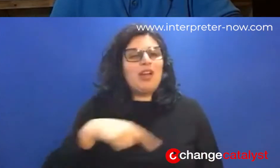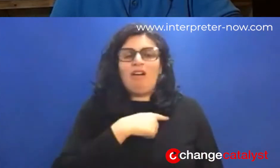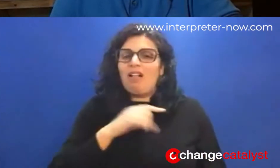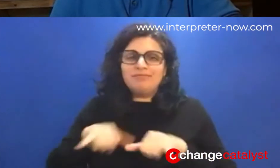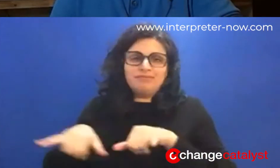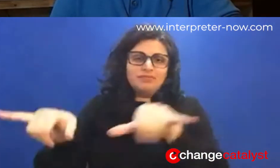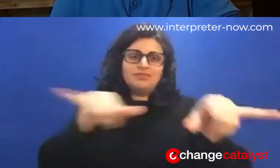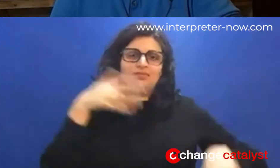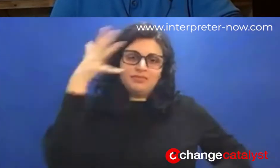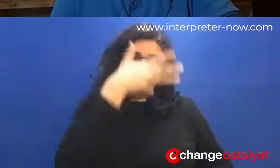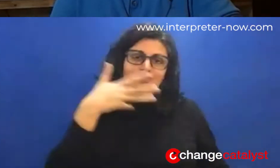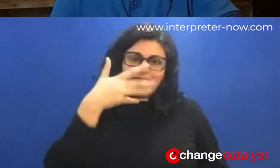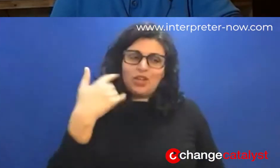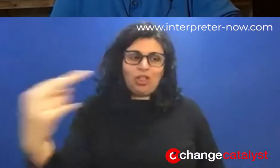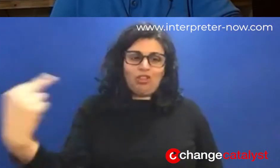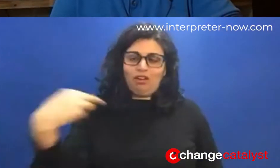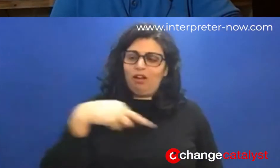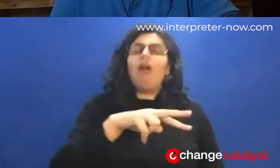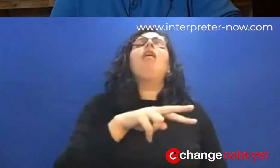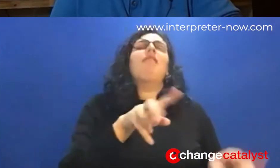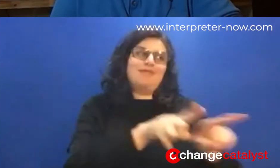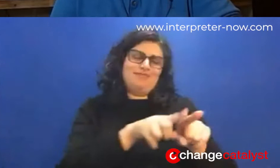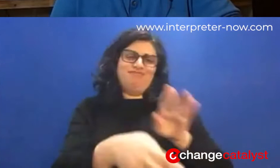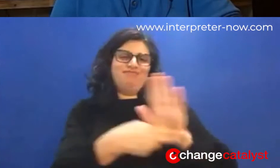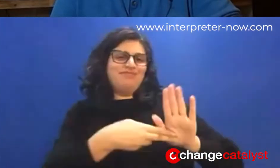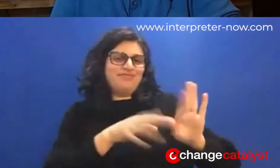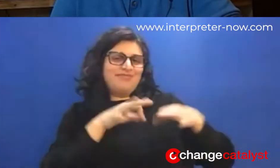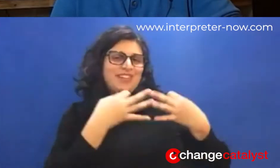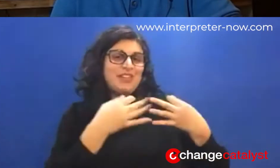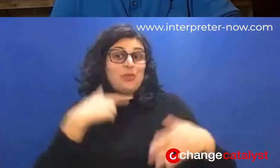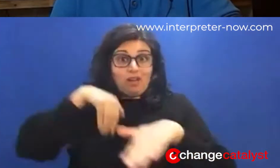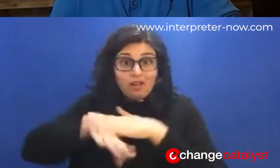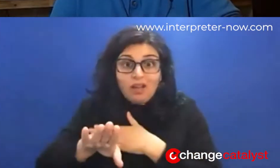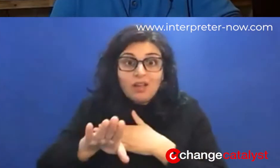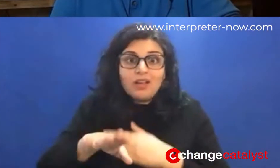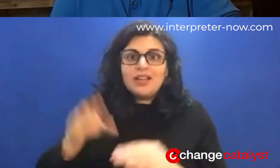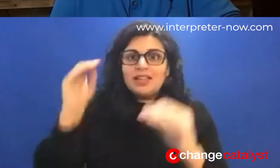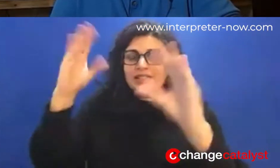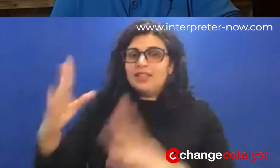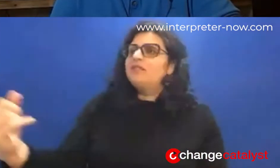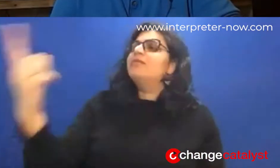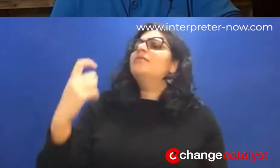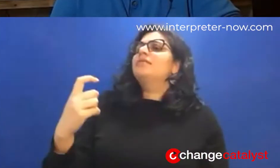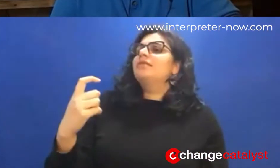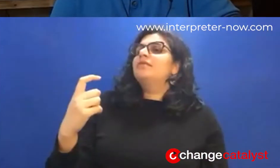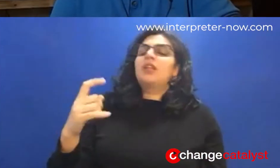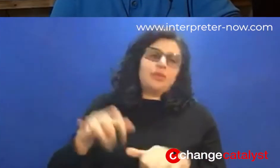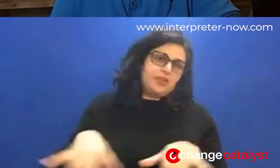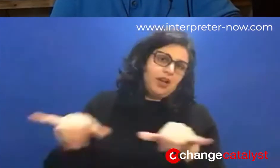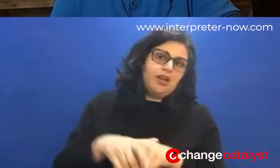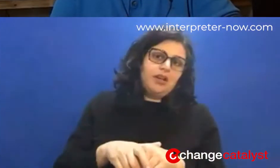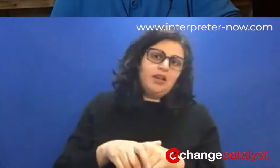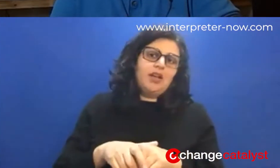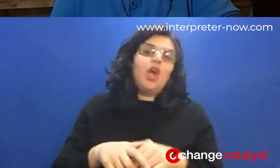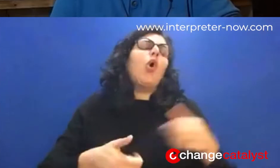we're part of the same family. So when I walked in, the teacher asked me, which was common, which